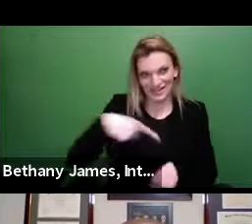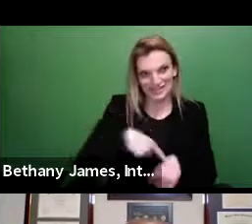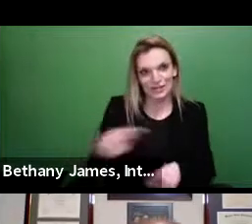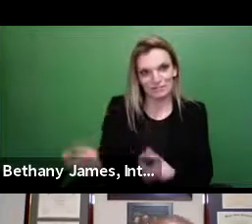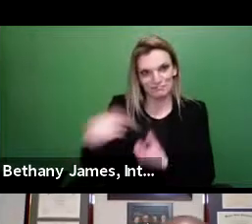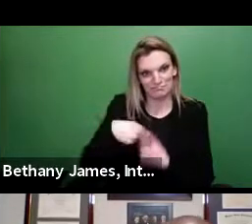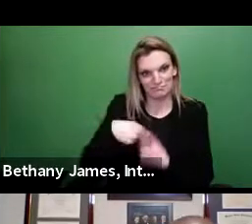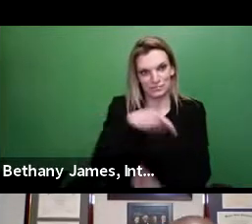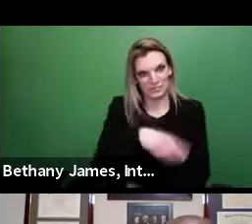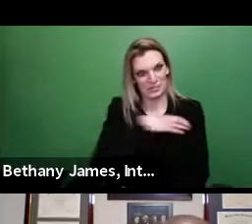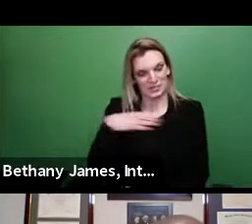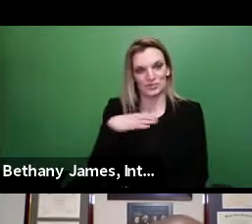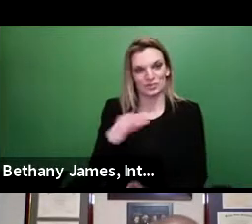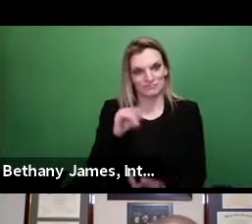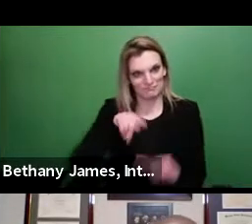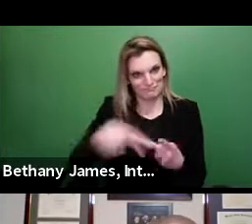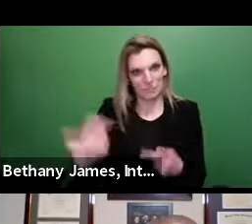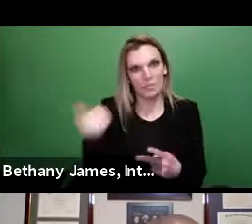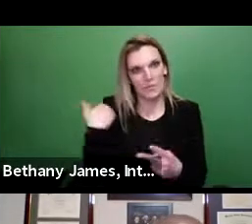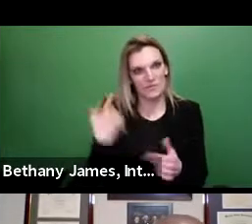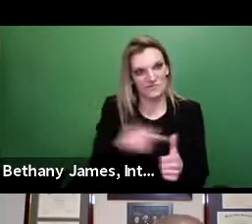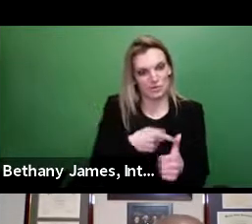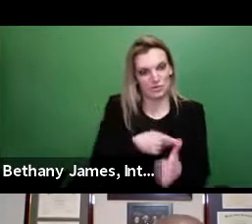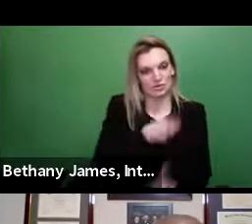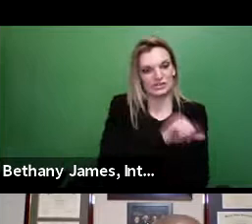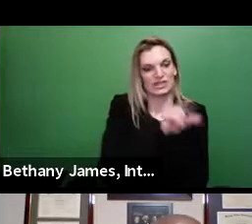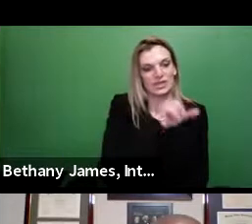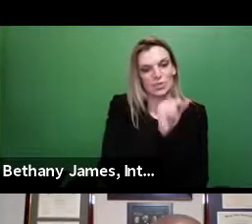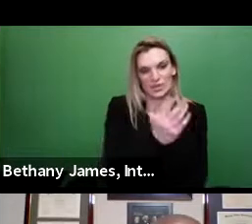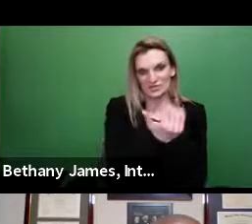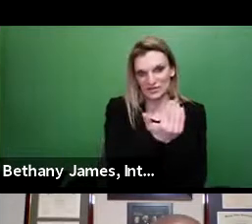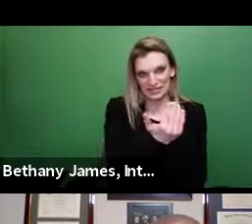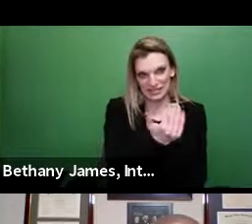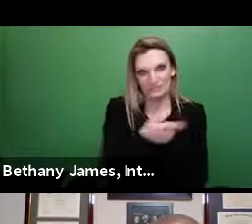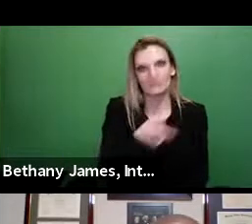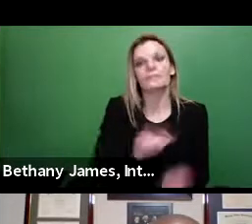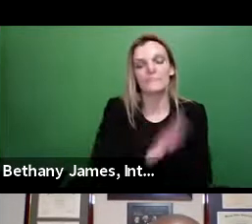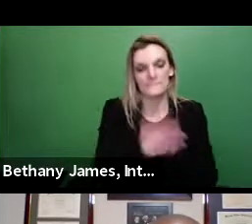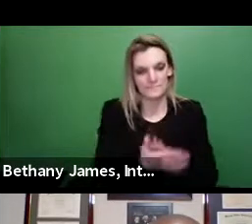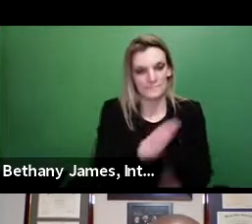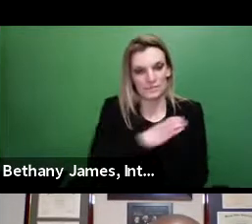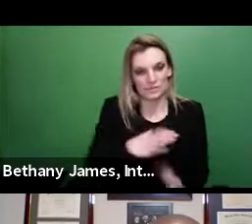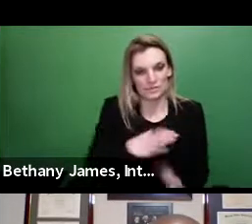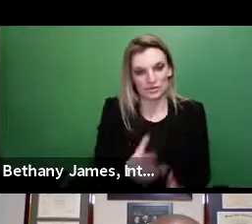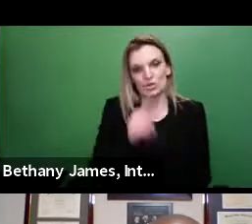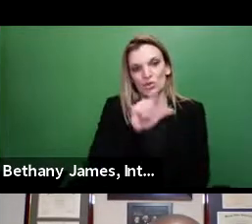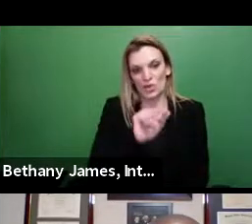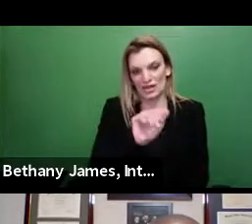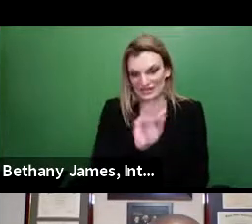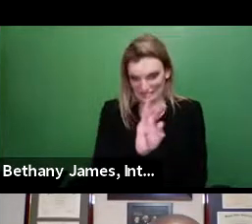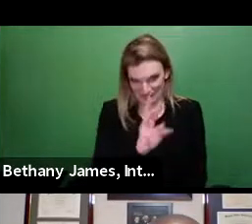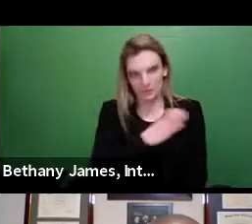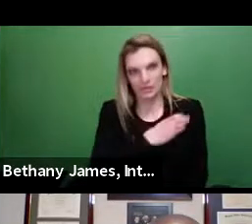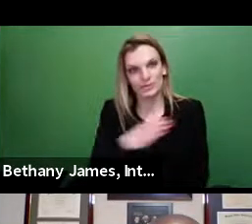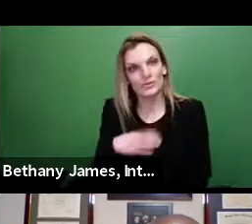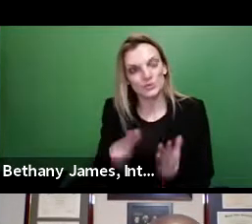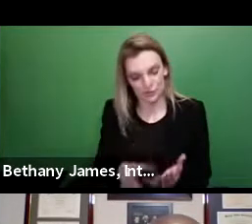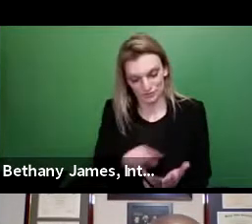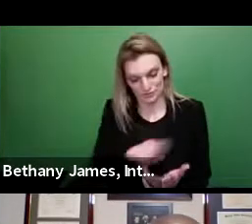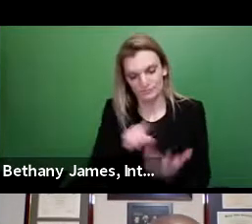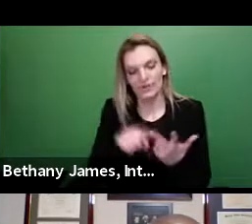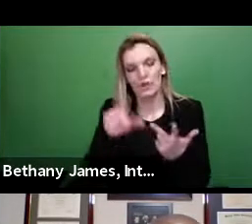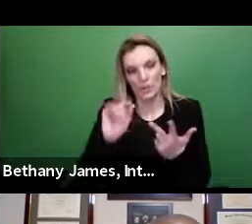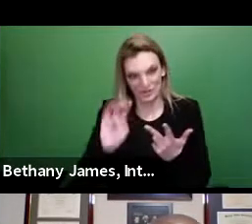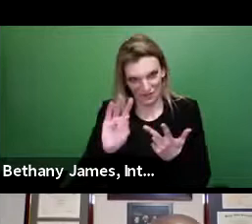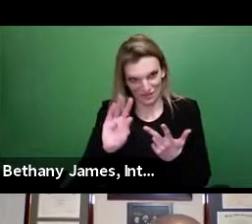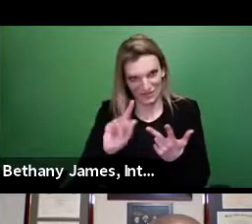on the commission, because in 2015, she served as commissioner, 2016 commissioner, 2017,